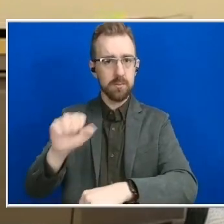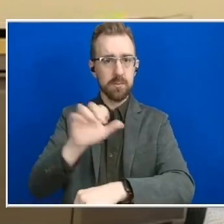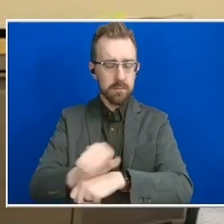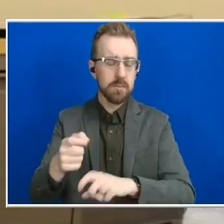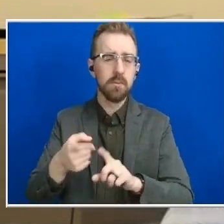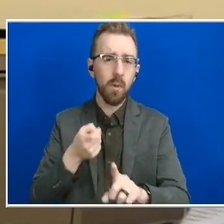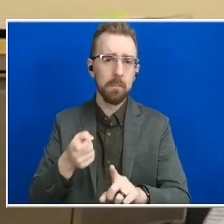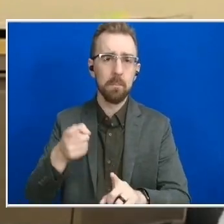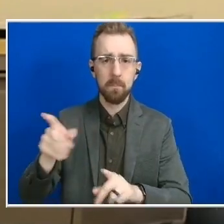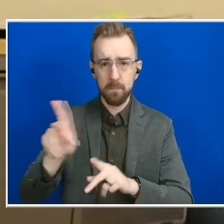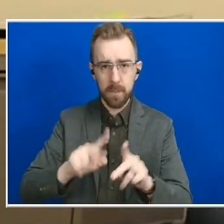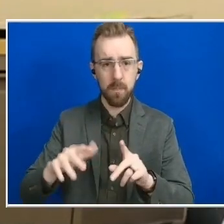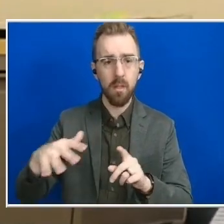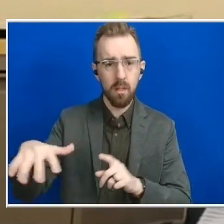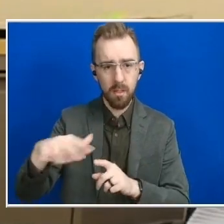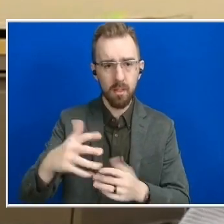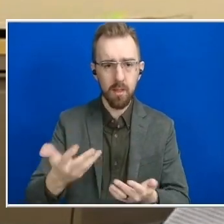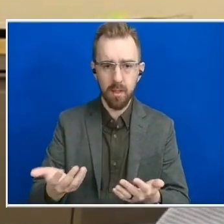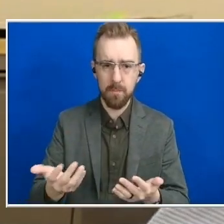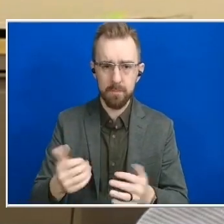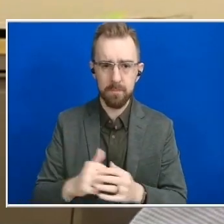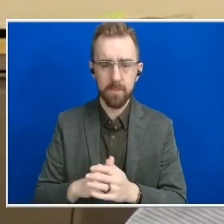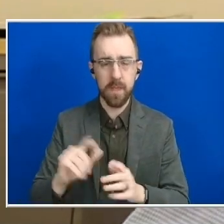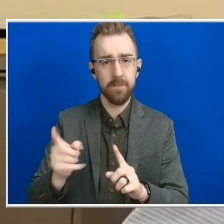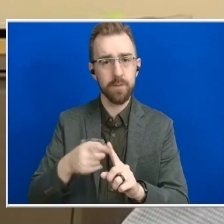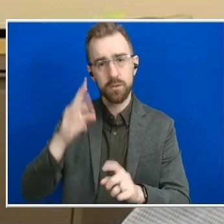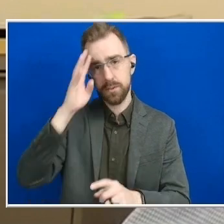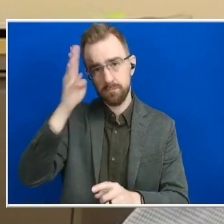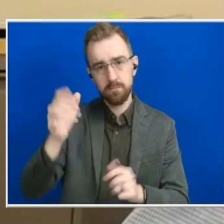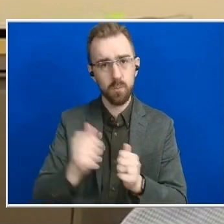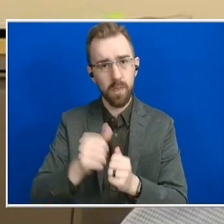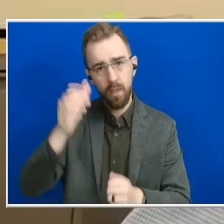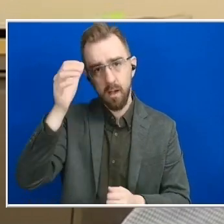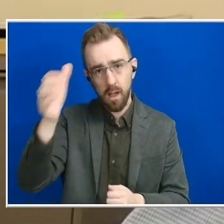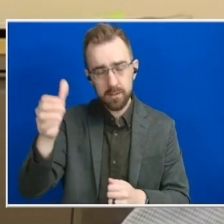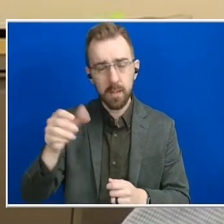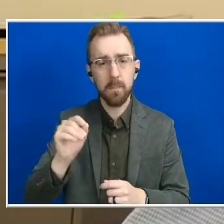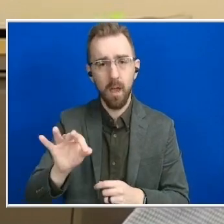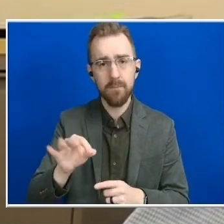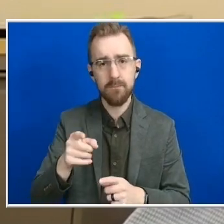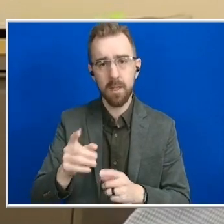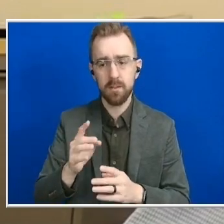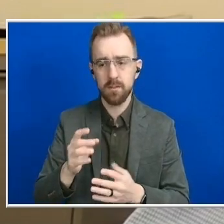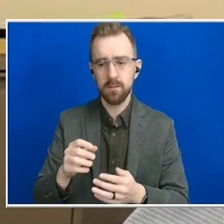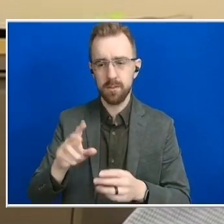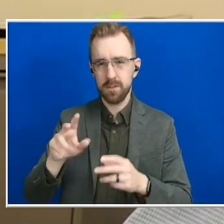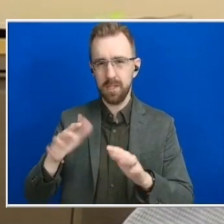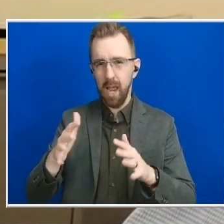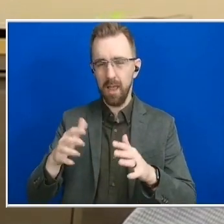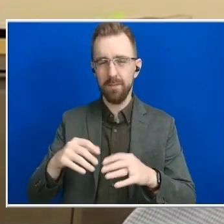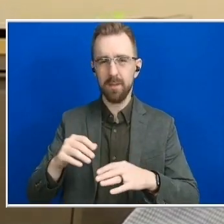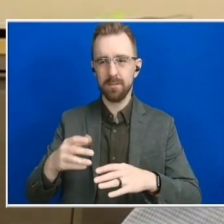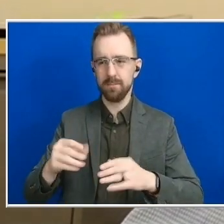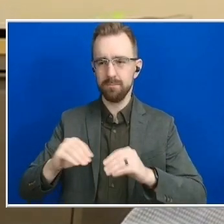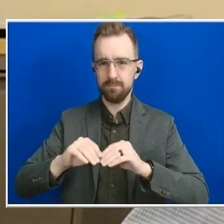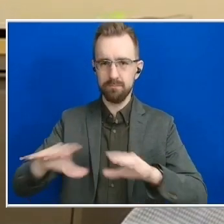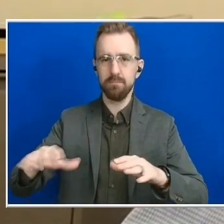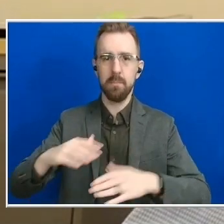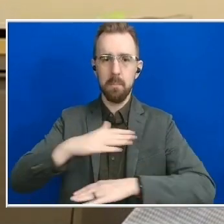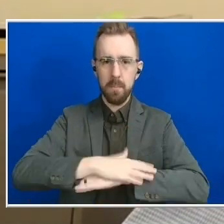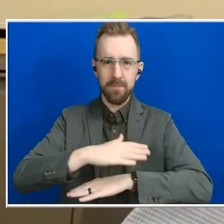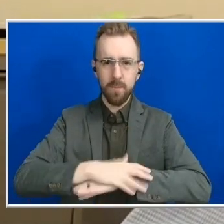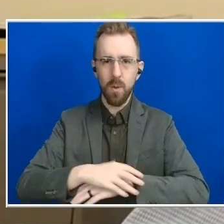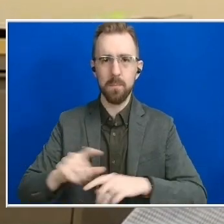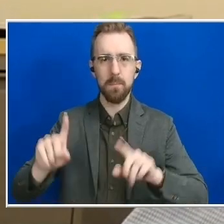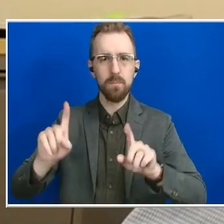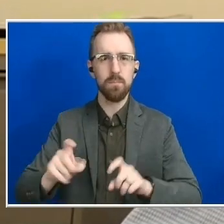that first came up with the concept to coming up with a sort of commercial platform and prototypes, and then having